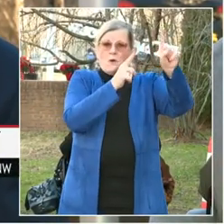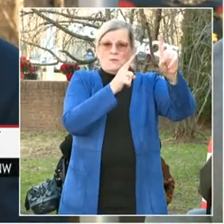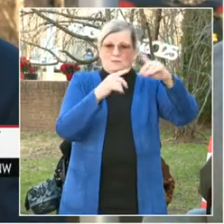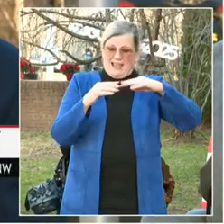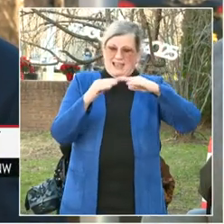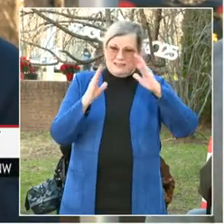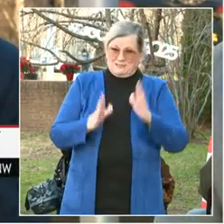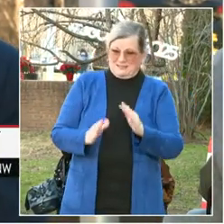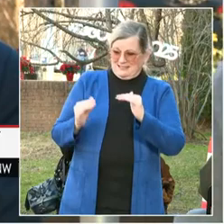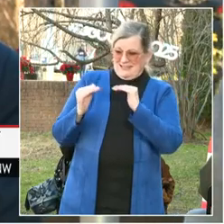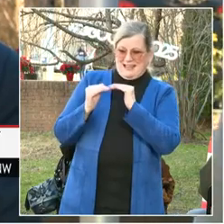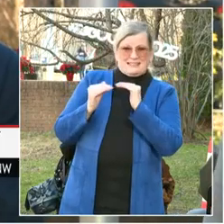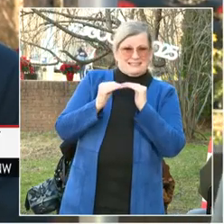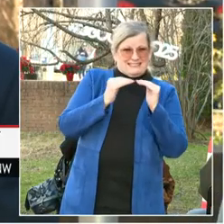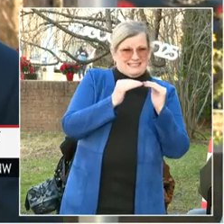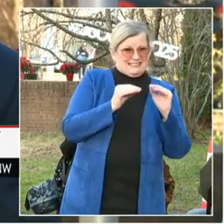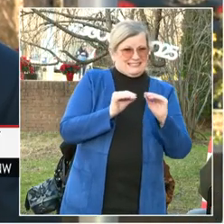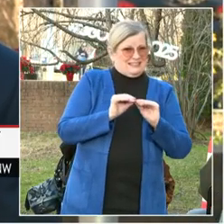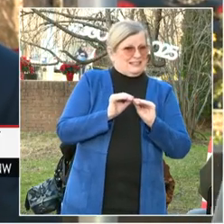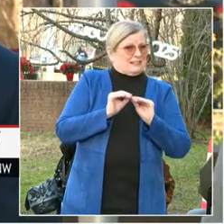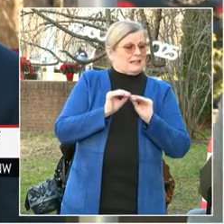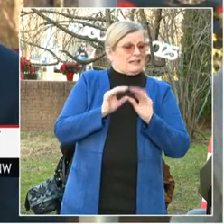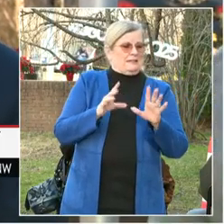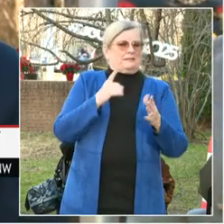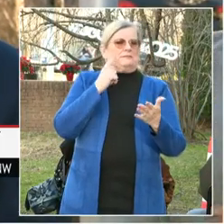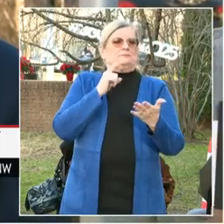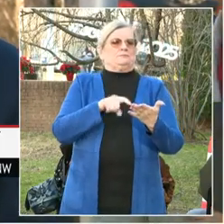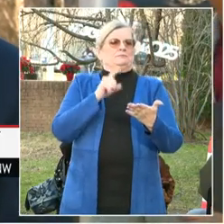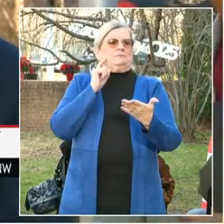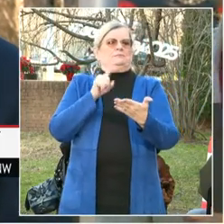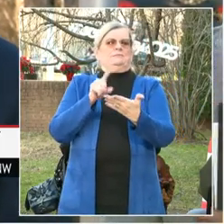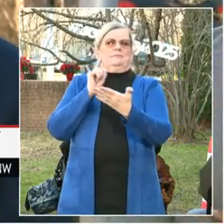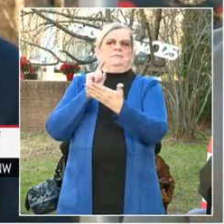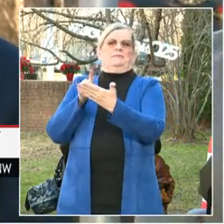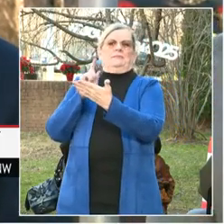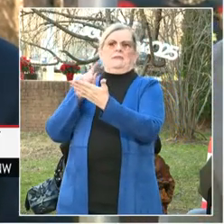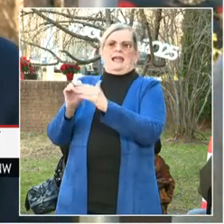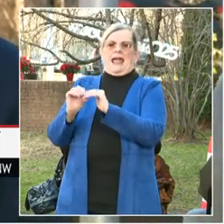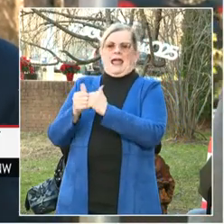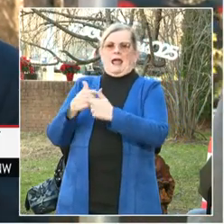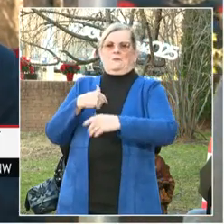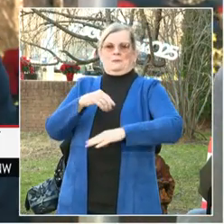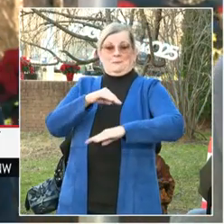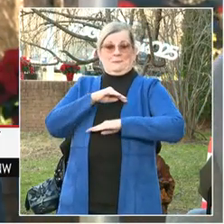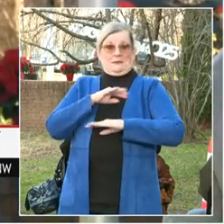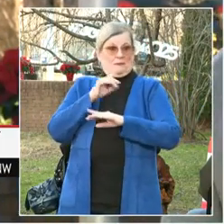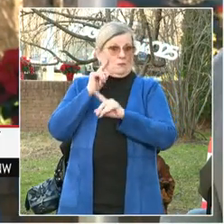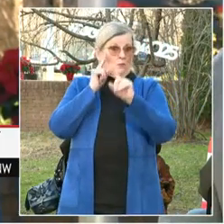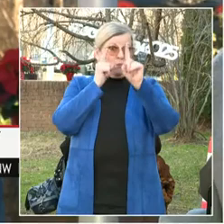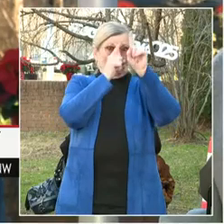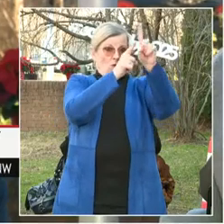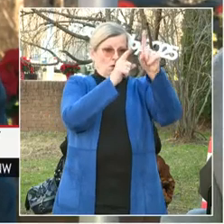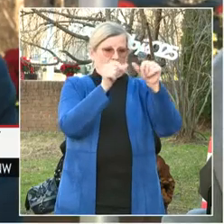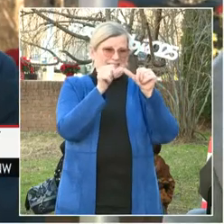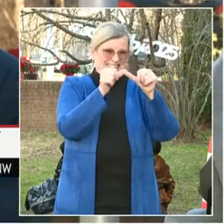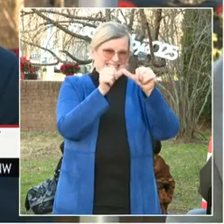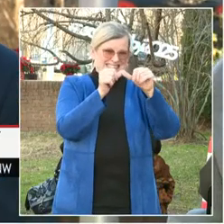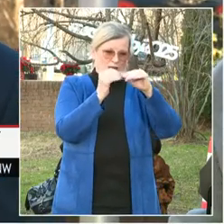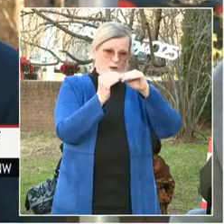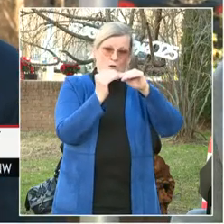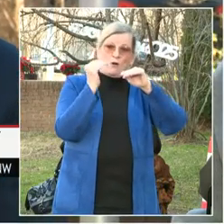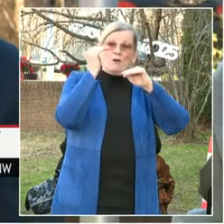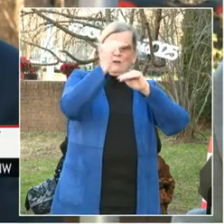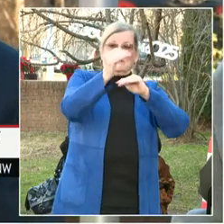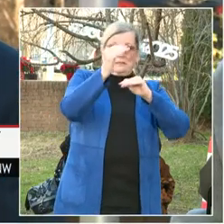of how we can, in partnership, meet and exceed the mayor's housing goals. If the mayor's equity goals are what we need